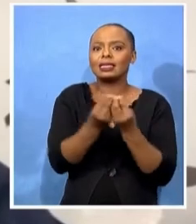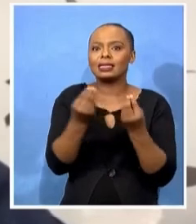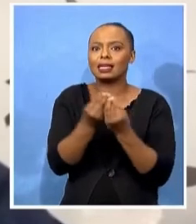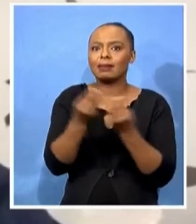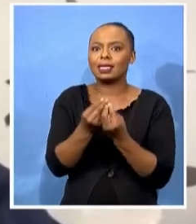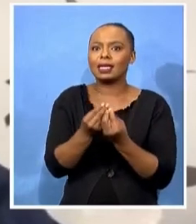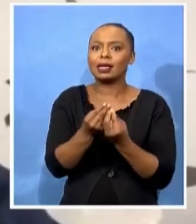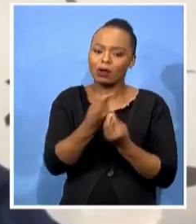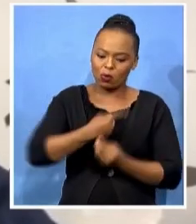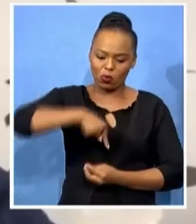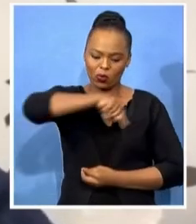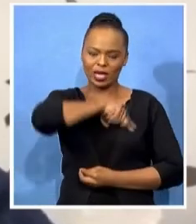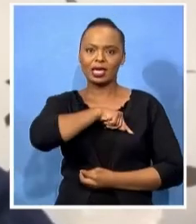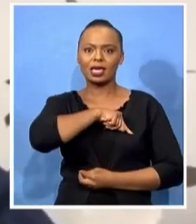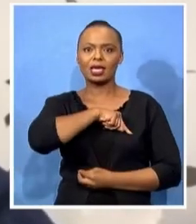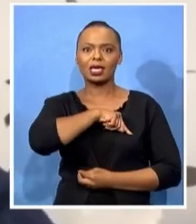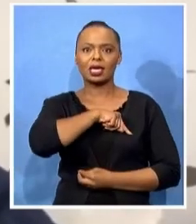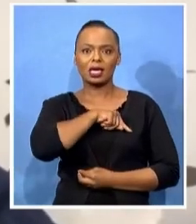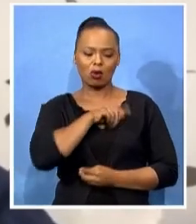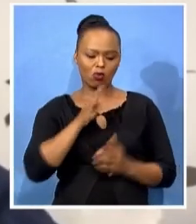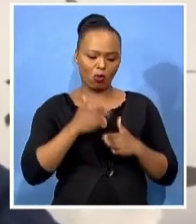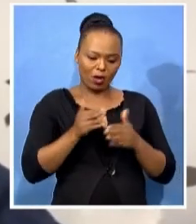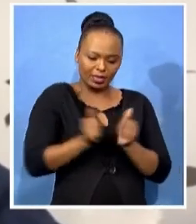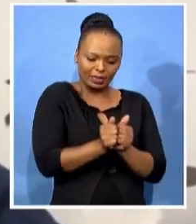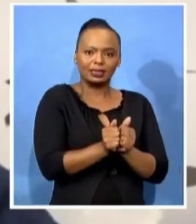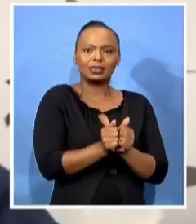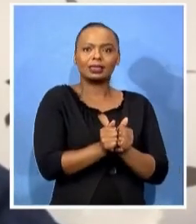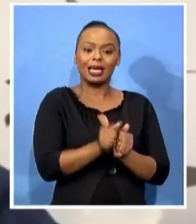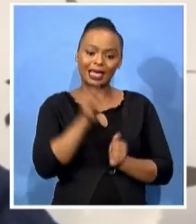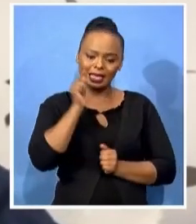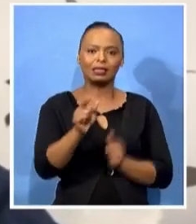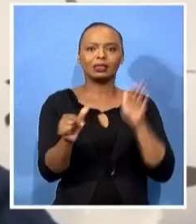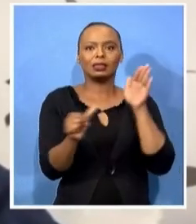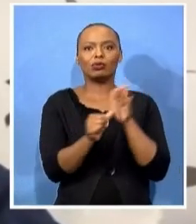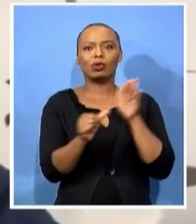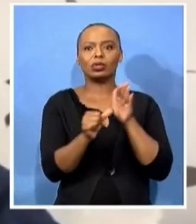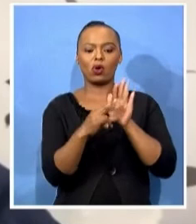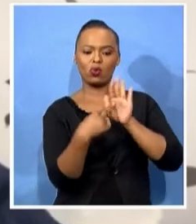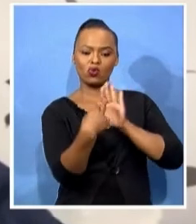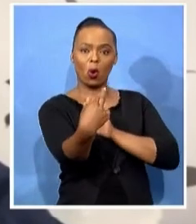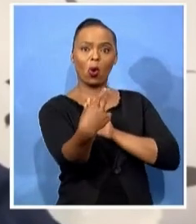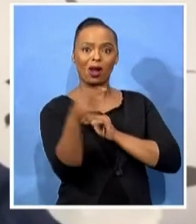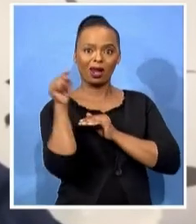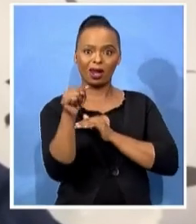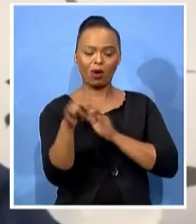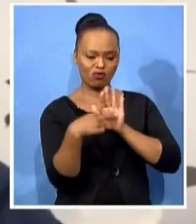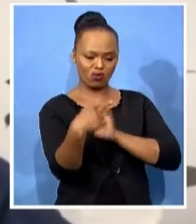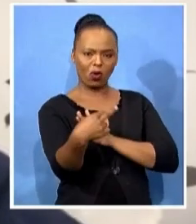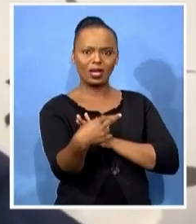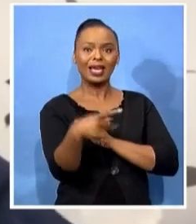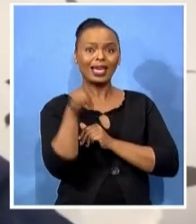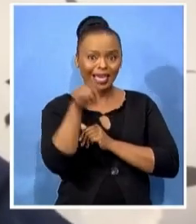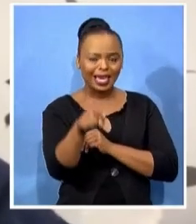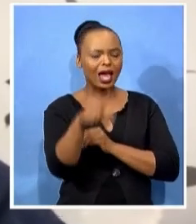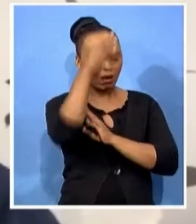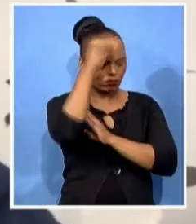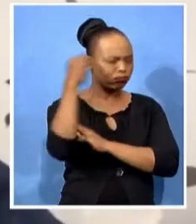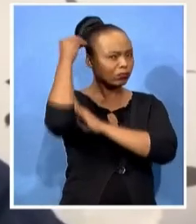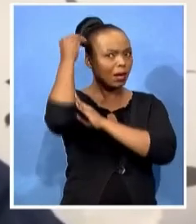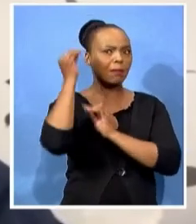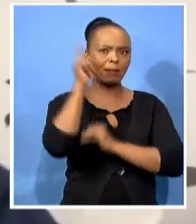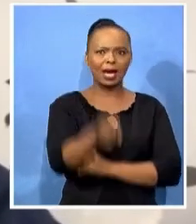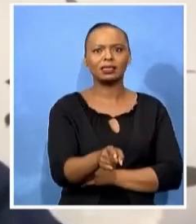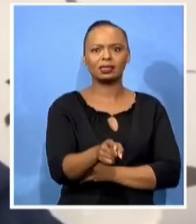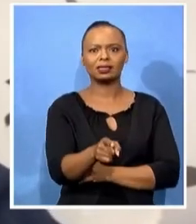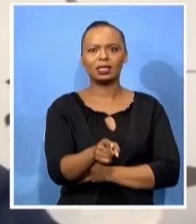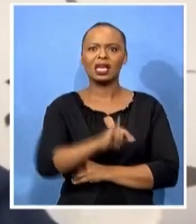very important role for us, and we've got to take it seriously. We are not just a bystander in this crisis, but we're an actor